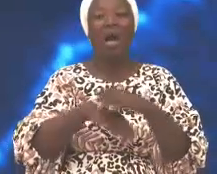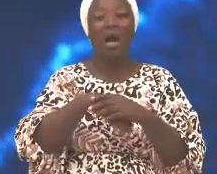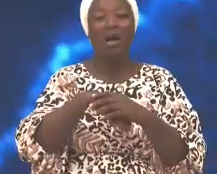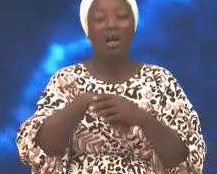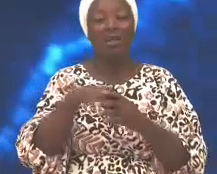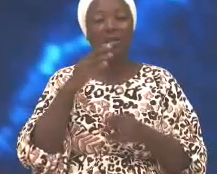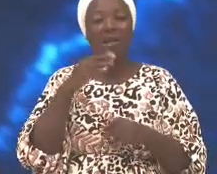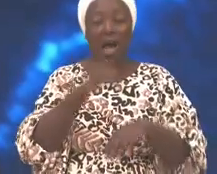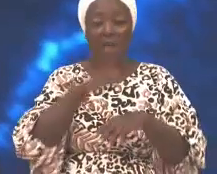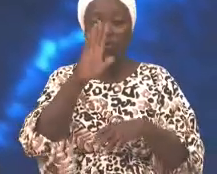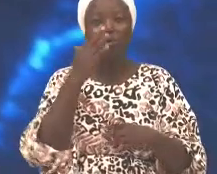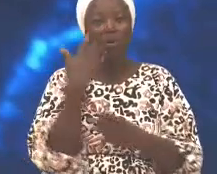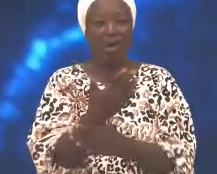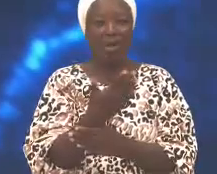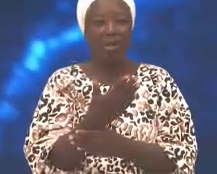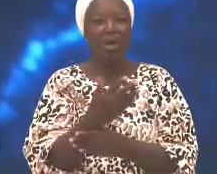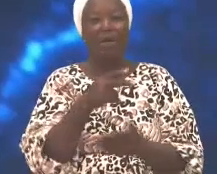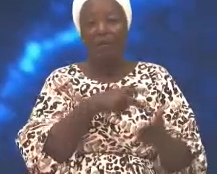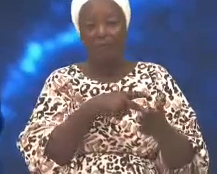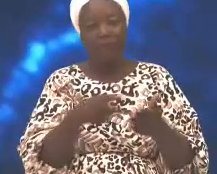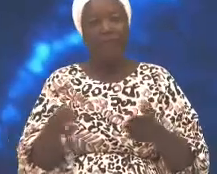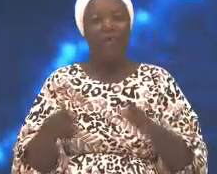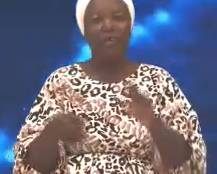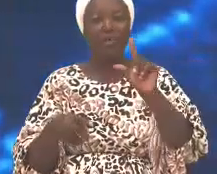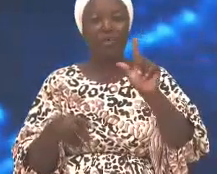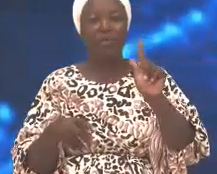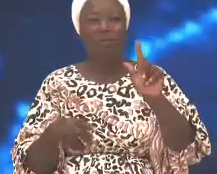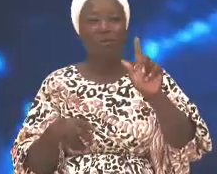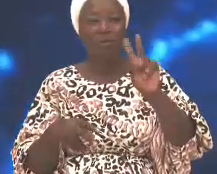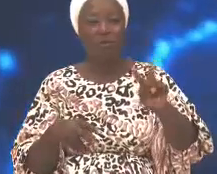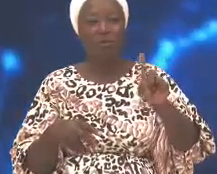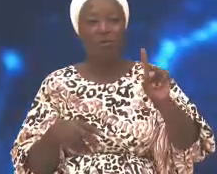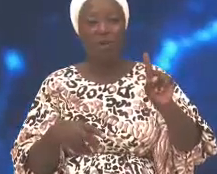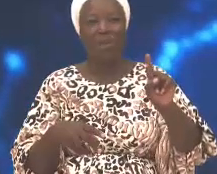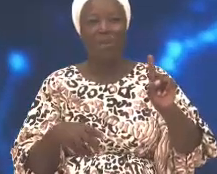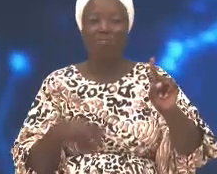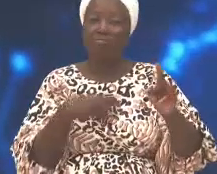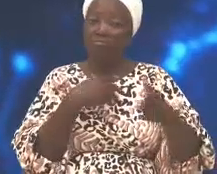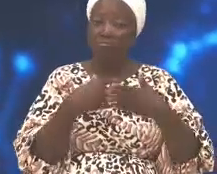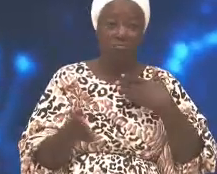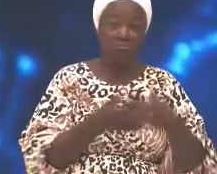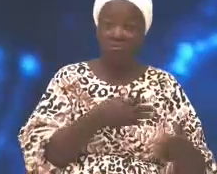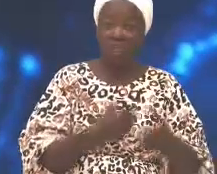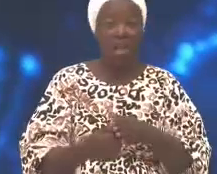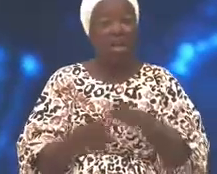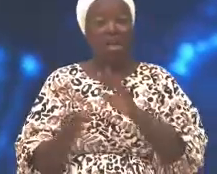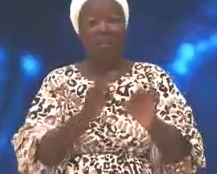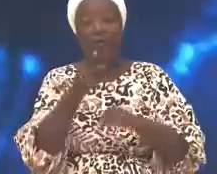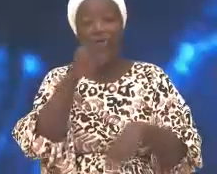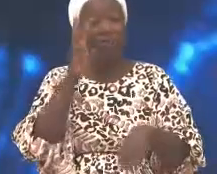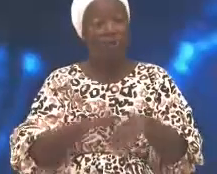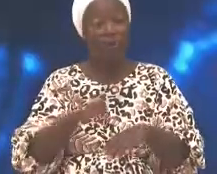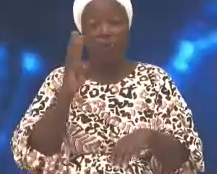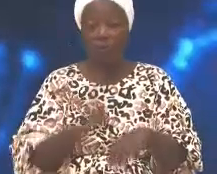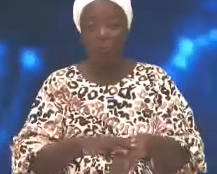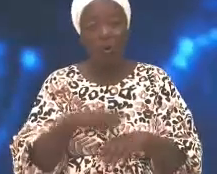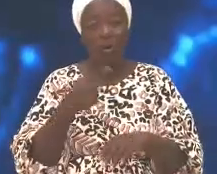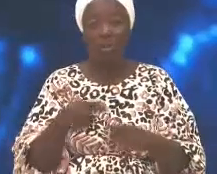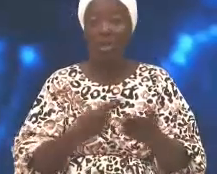verse 21, it says in verse 21, nevertheless, if thou warn the